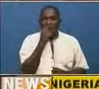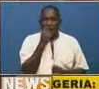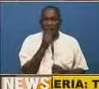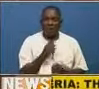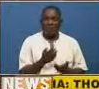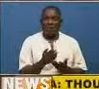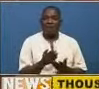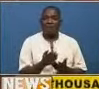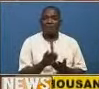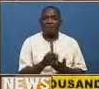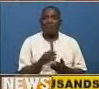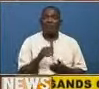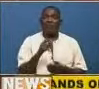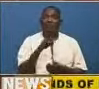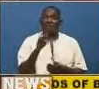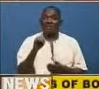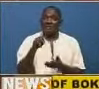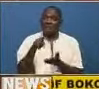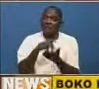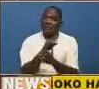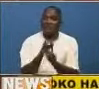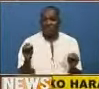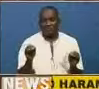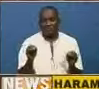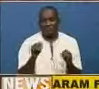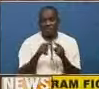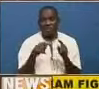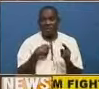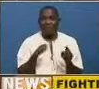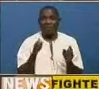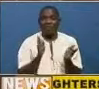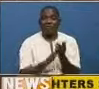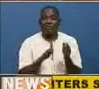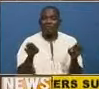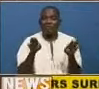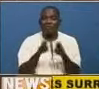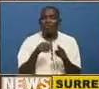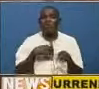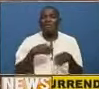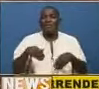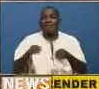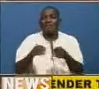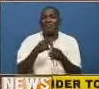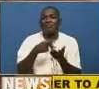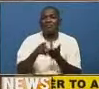We don't pay school fees, but when I close from school, I do sell pure water.